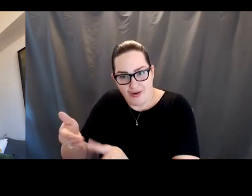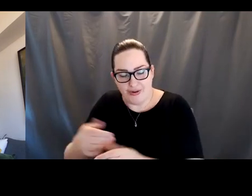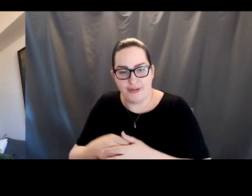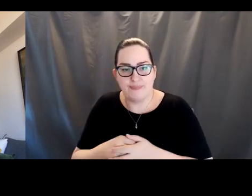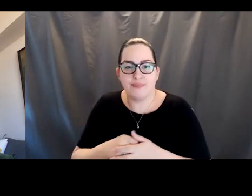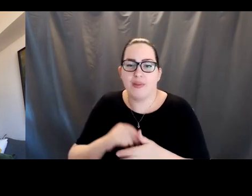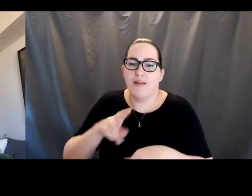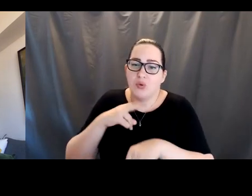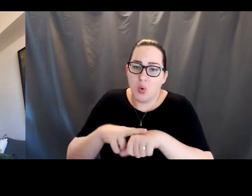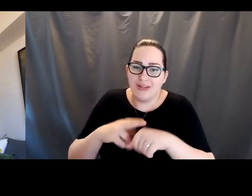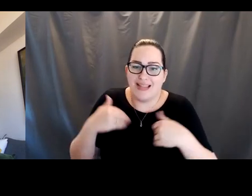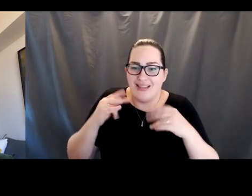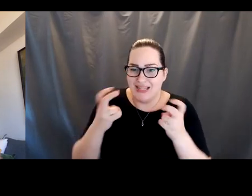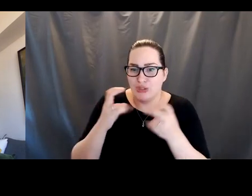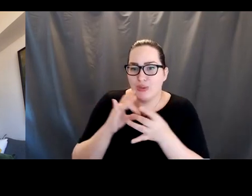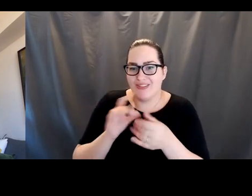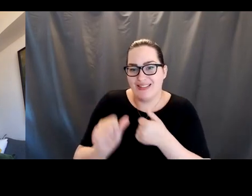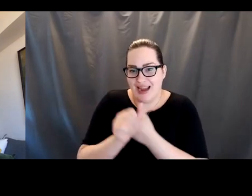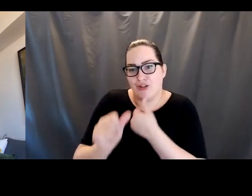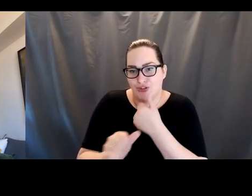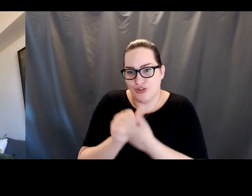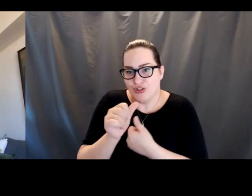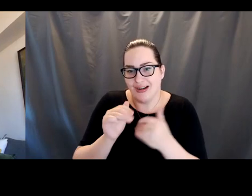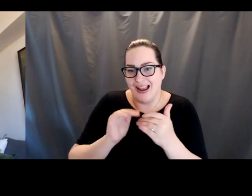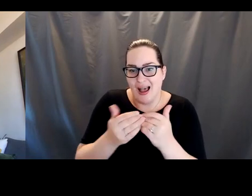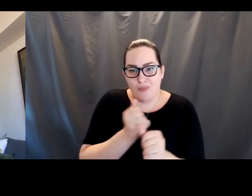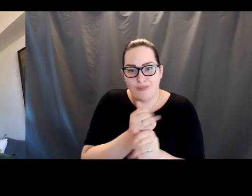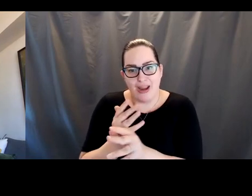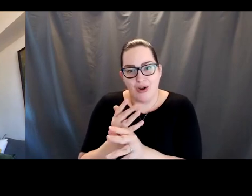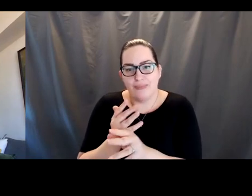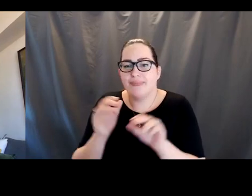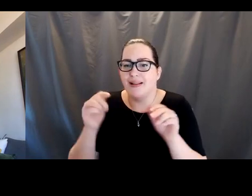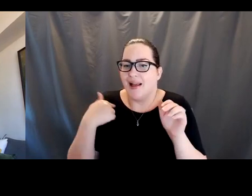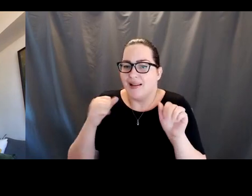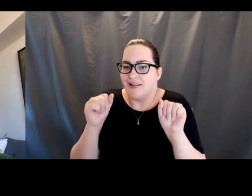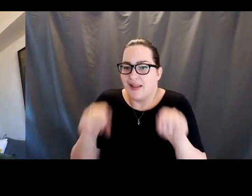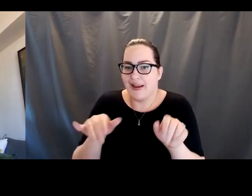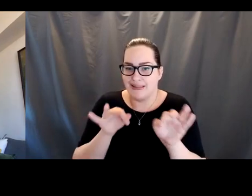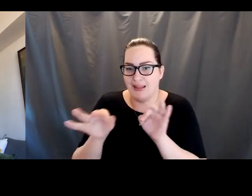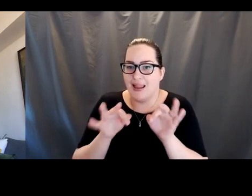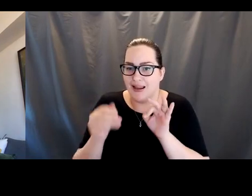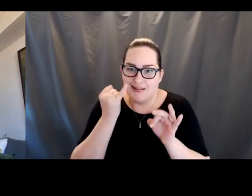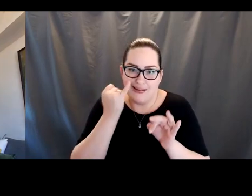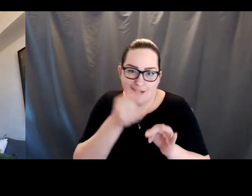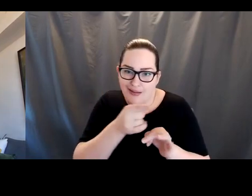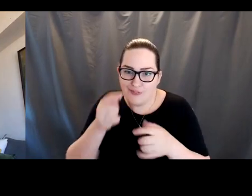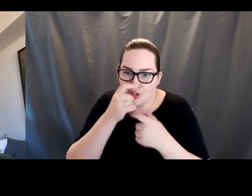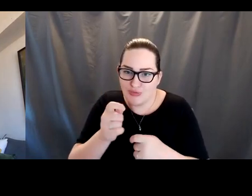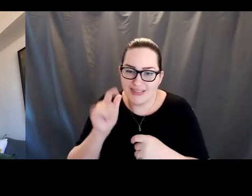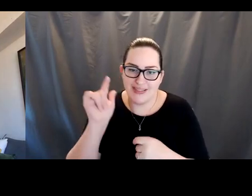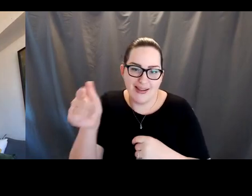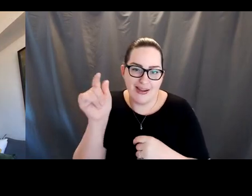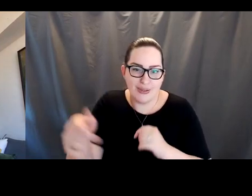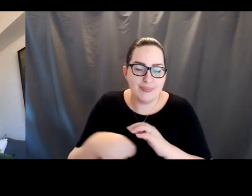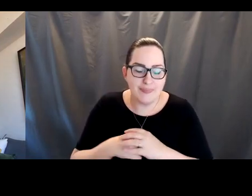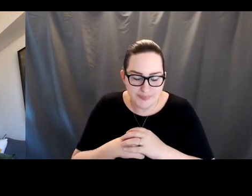the preparations you have to make, but we can talk about that if you want me to later. So I